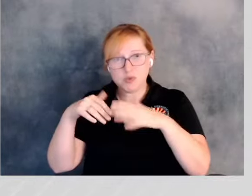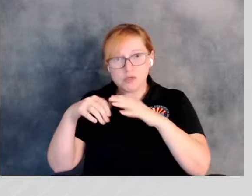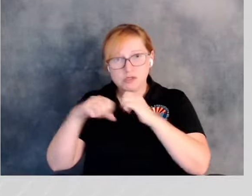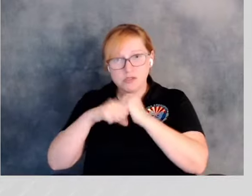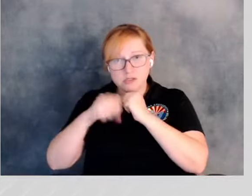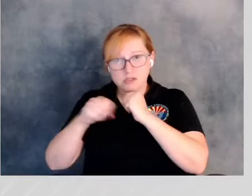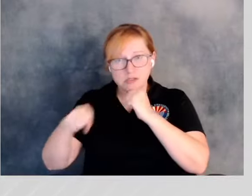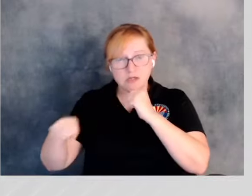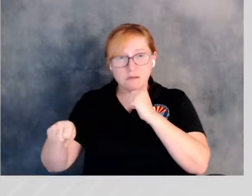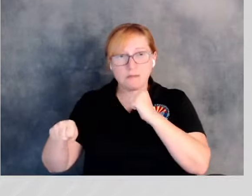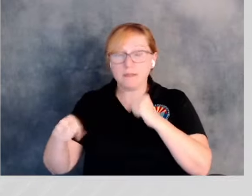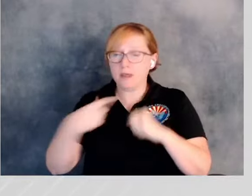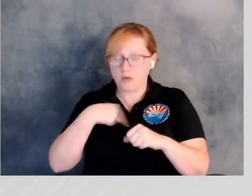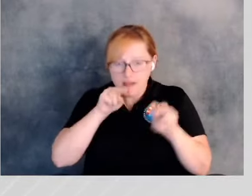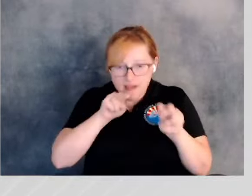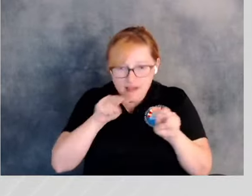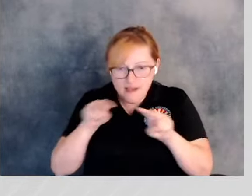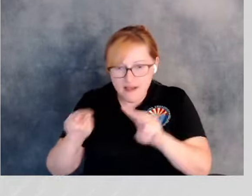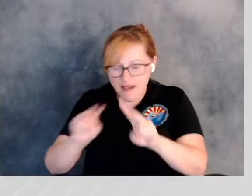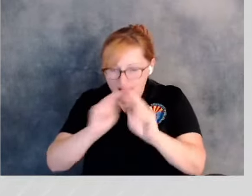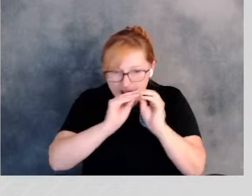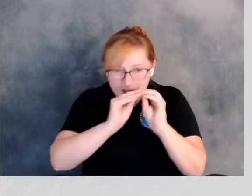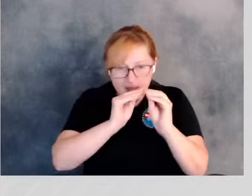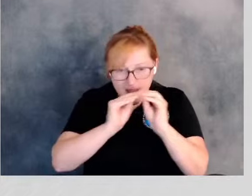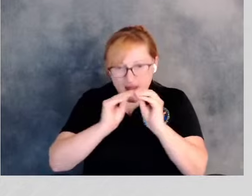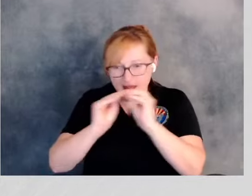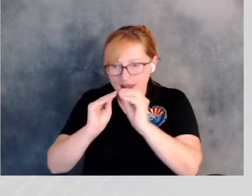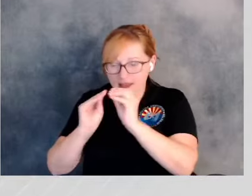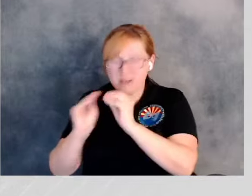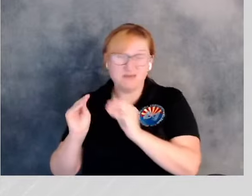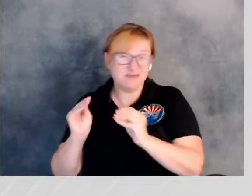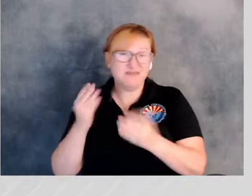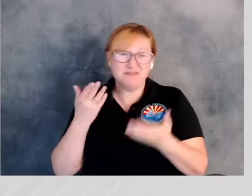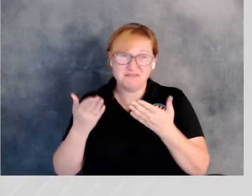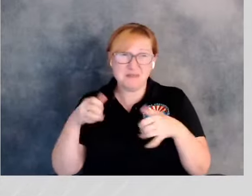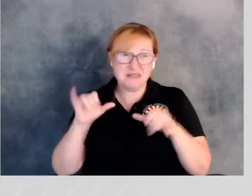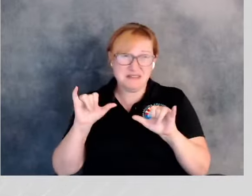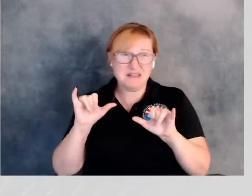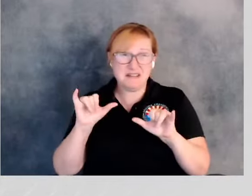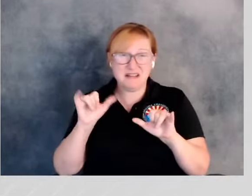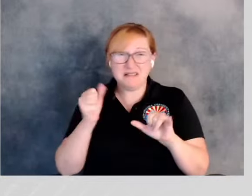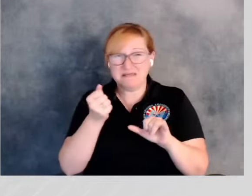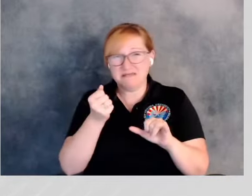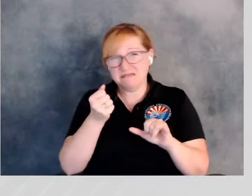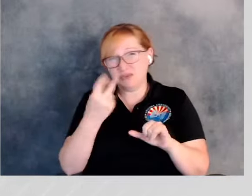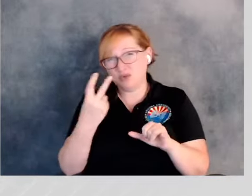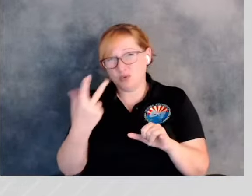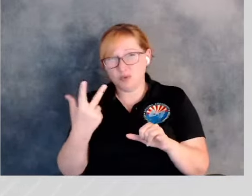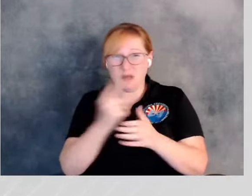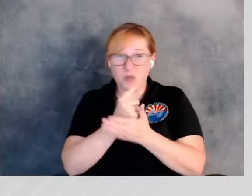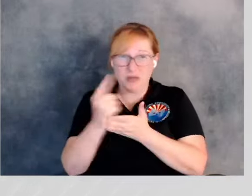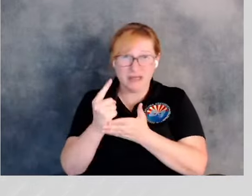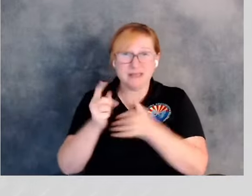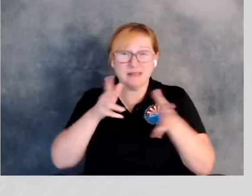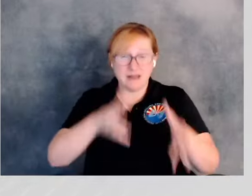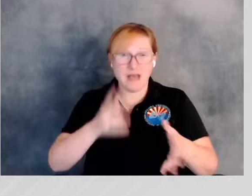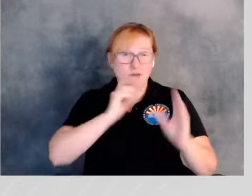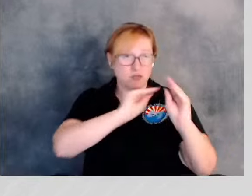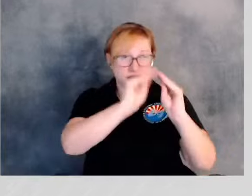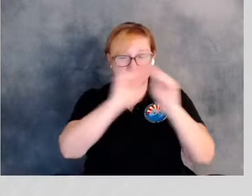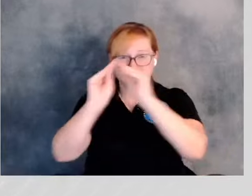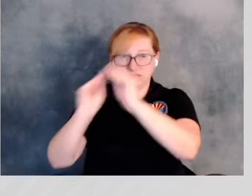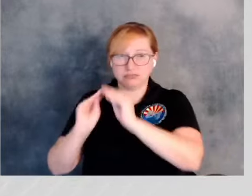very judiciously over the past 2.5 weeks, and we probably still have a few weeks more in fire suppression repair. And I'm going to